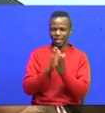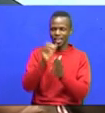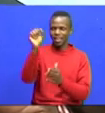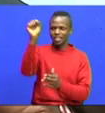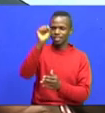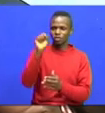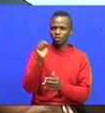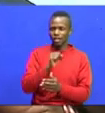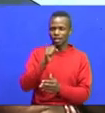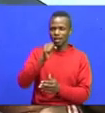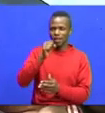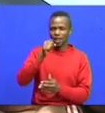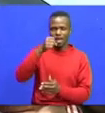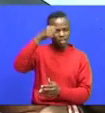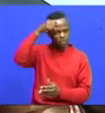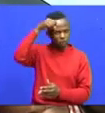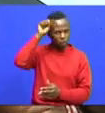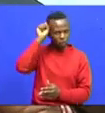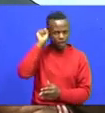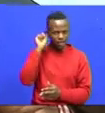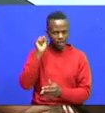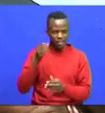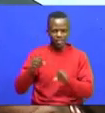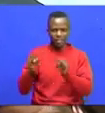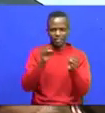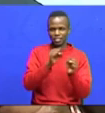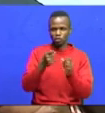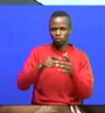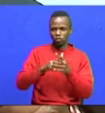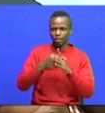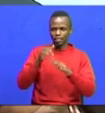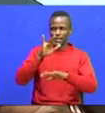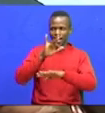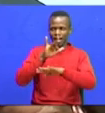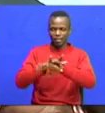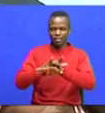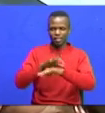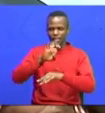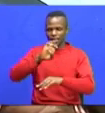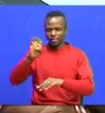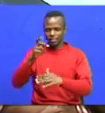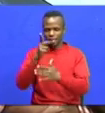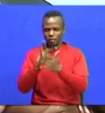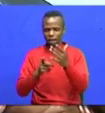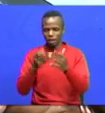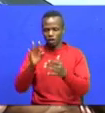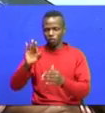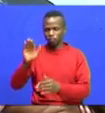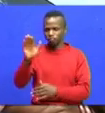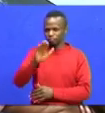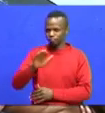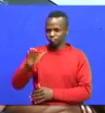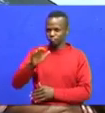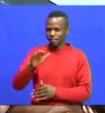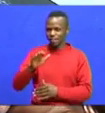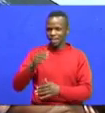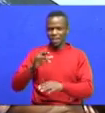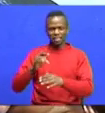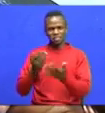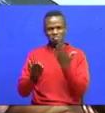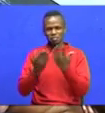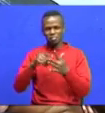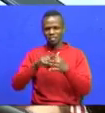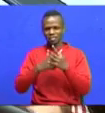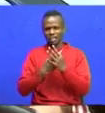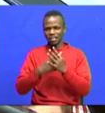the season is expected to start early, especially over the eastern areas, and expected to start late in the western part of the